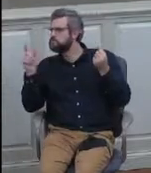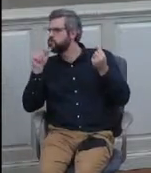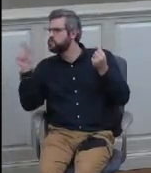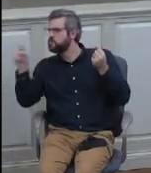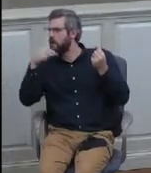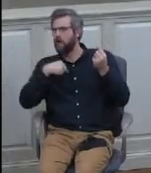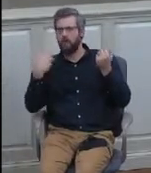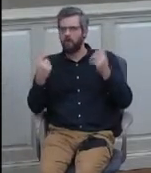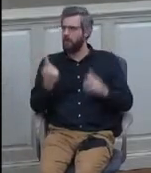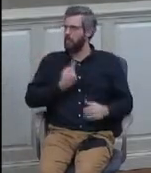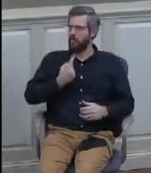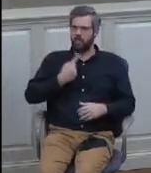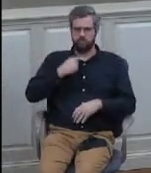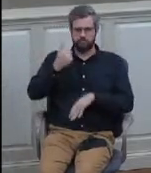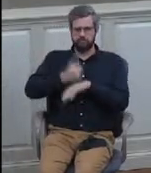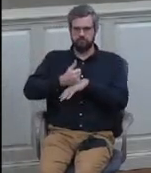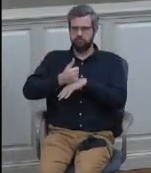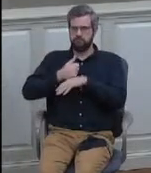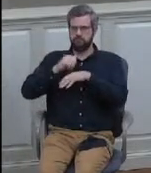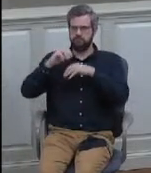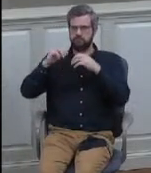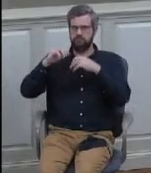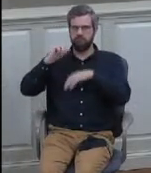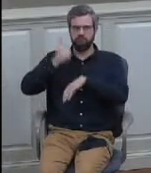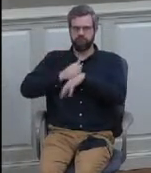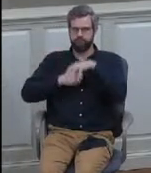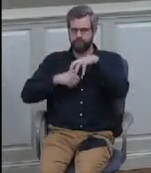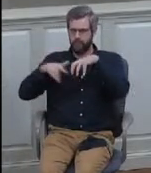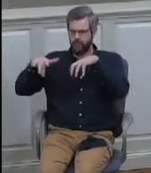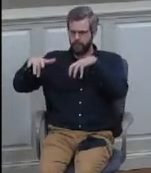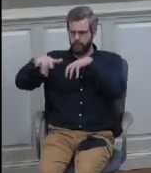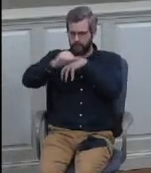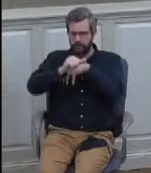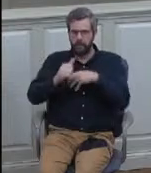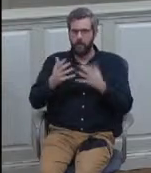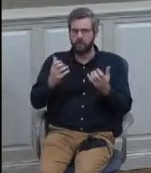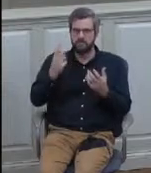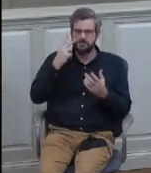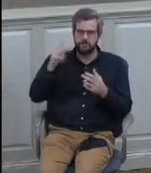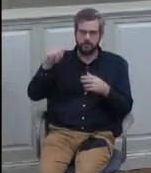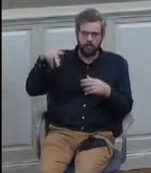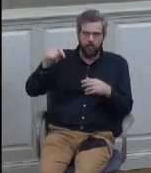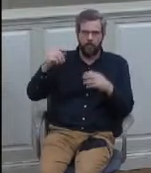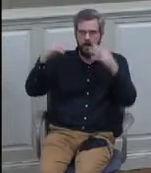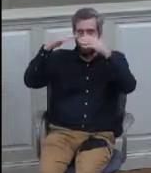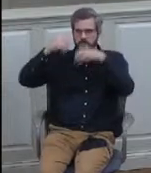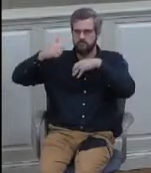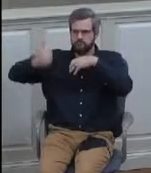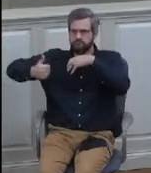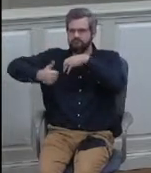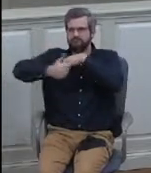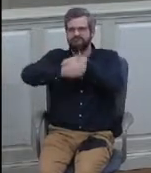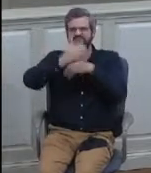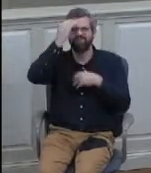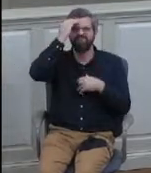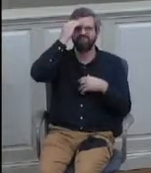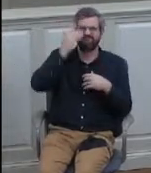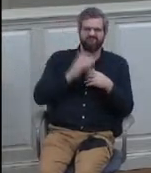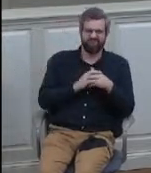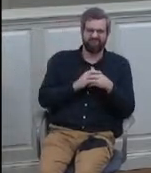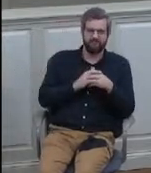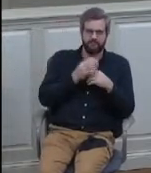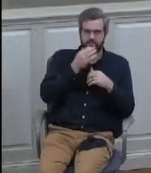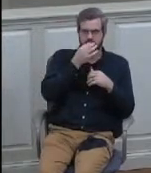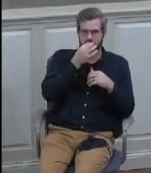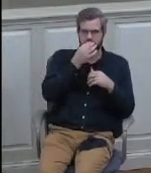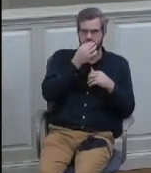Mm-hmm. I want to know that they're going to have some more housing, that they're going to, you know, I want to see, in fact, how we got into this was somebody that you had